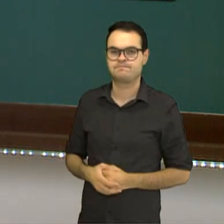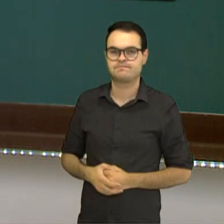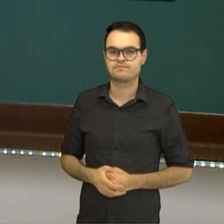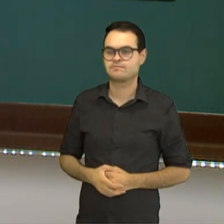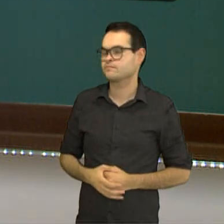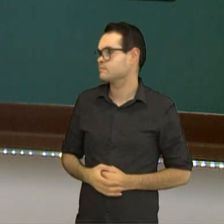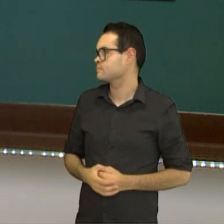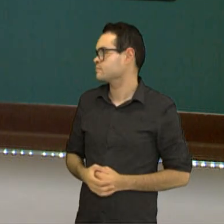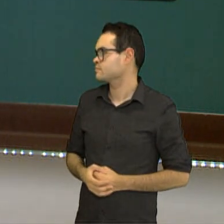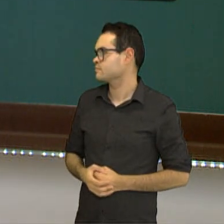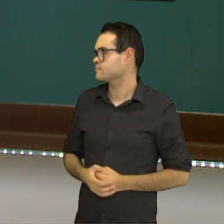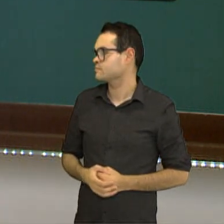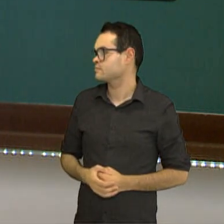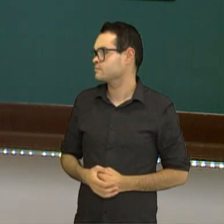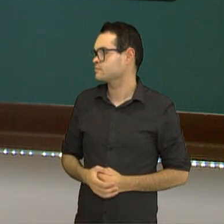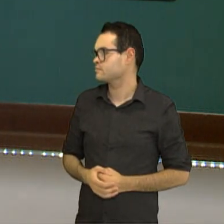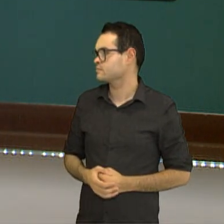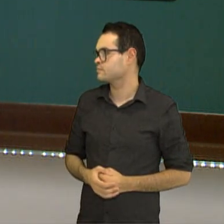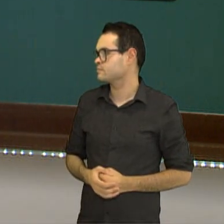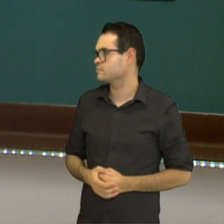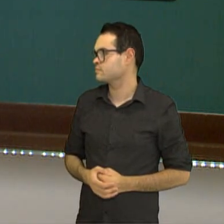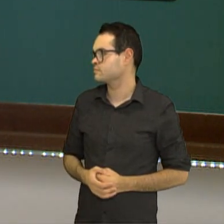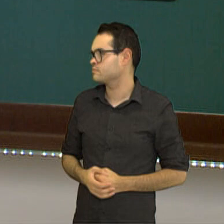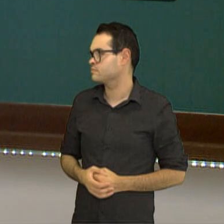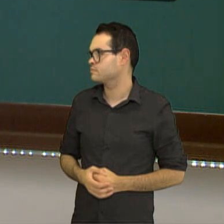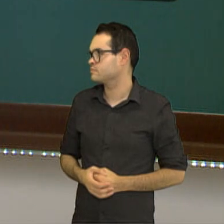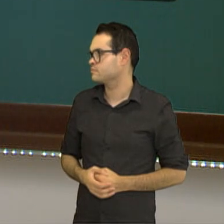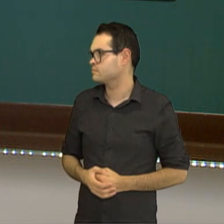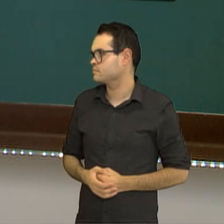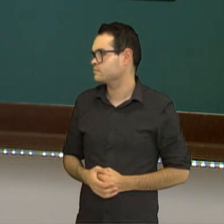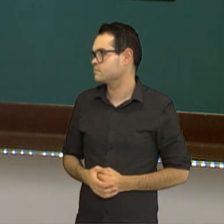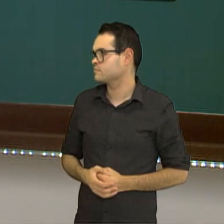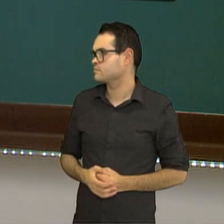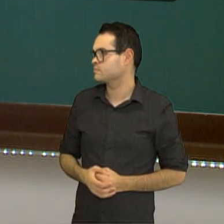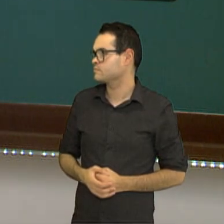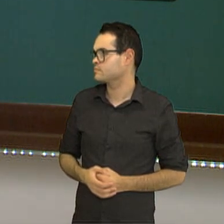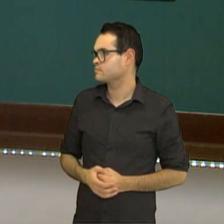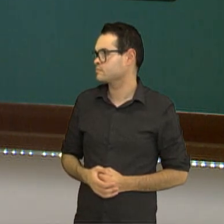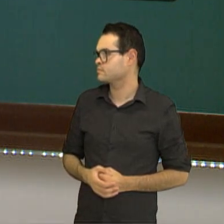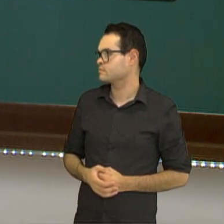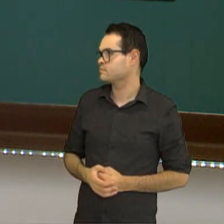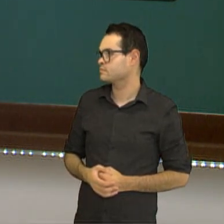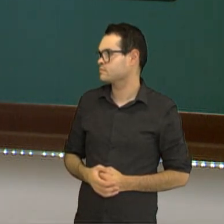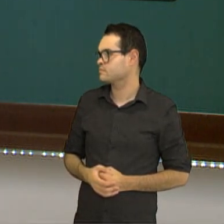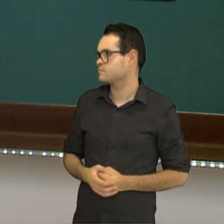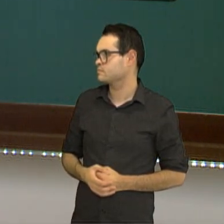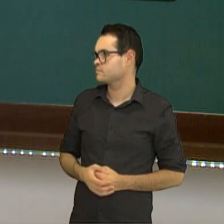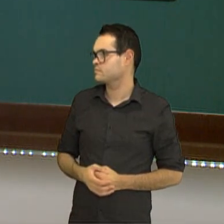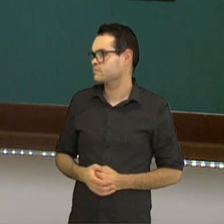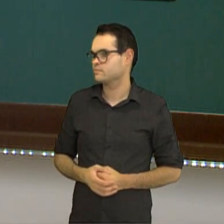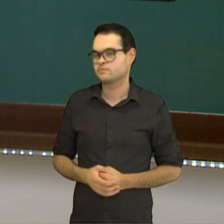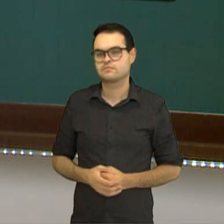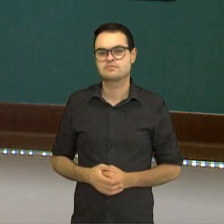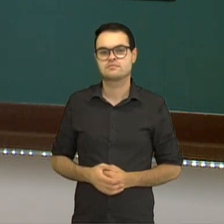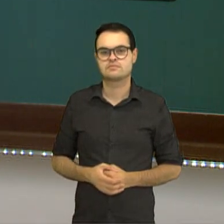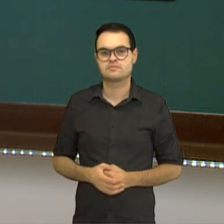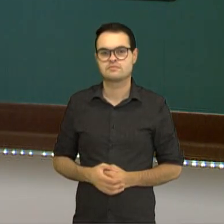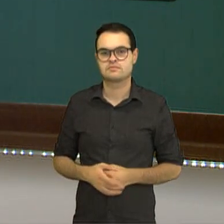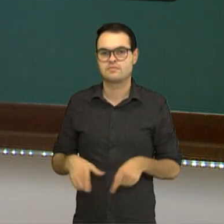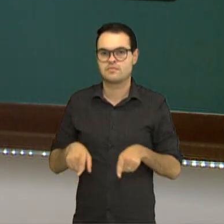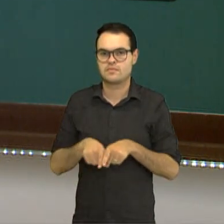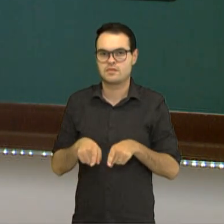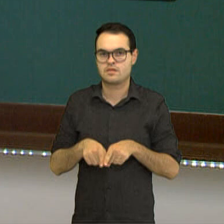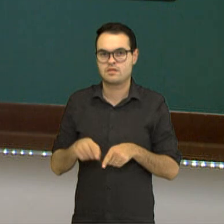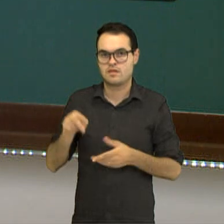Remember to reread and check if the punctuation and the structure of the sentence are correct and do the alterations if necessary. Então, é lembrar